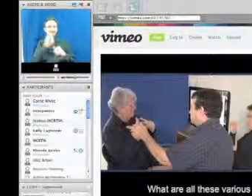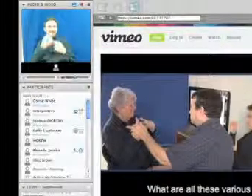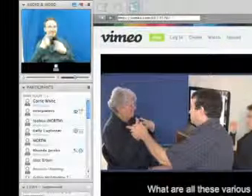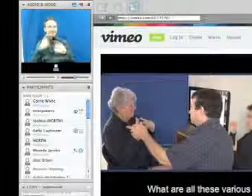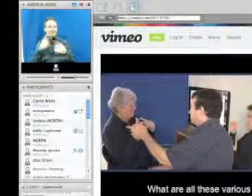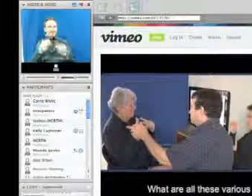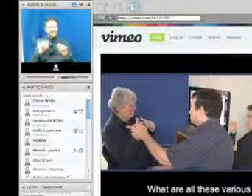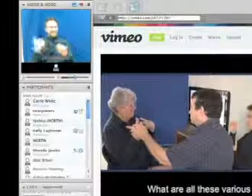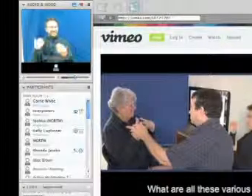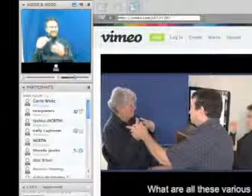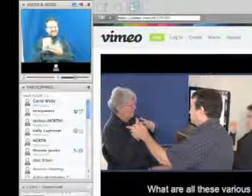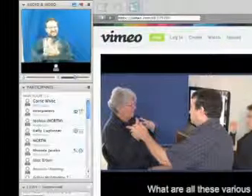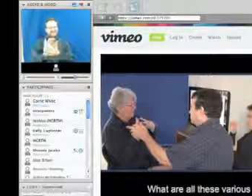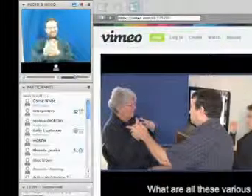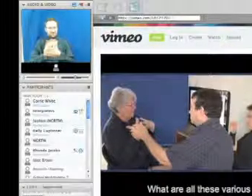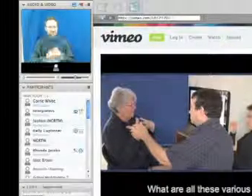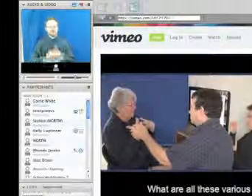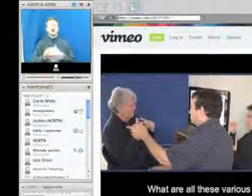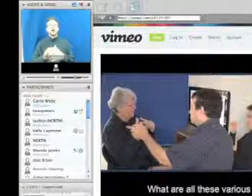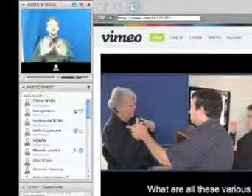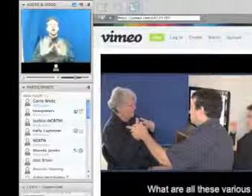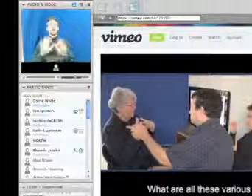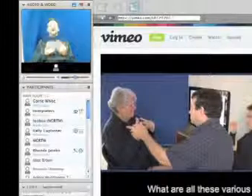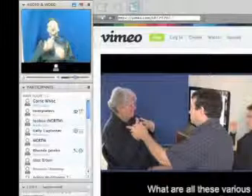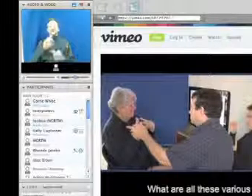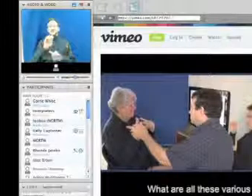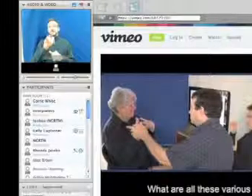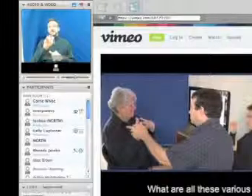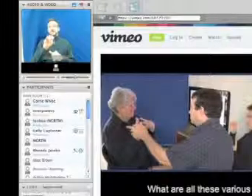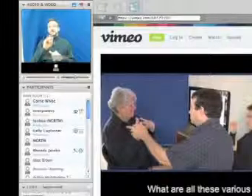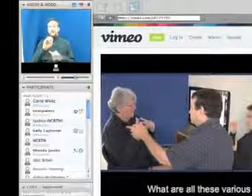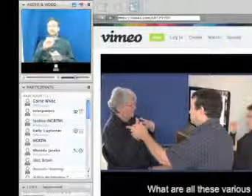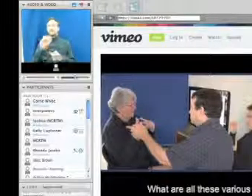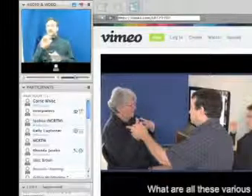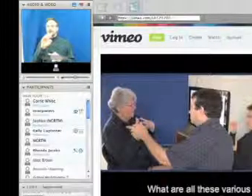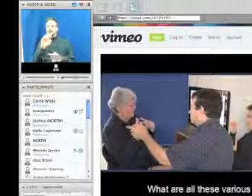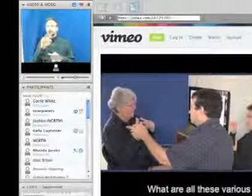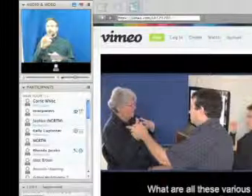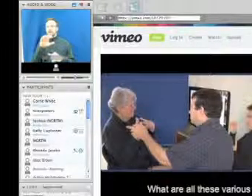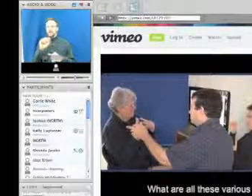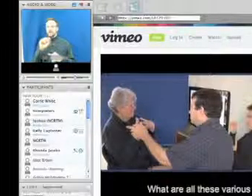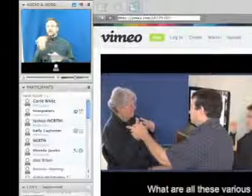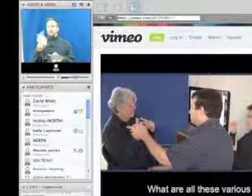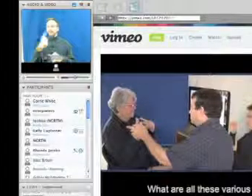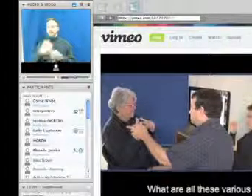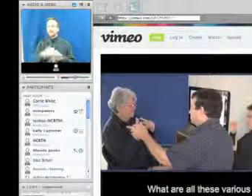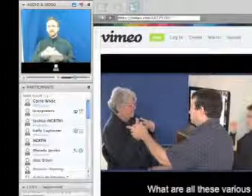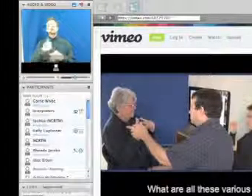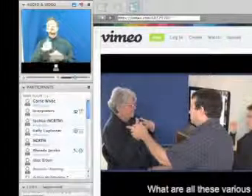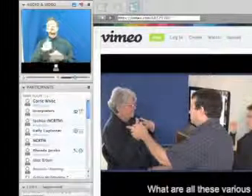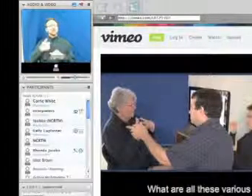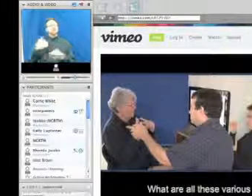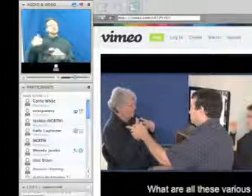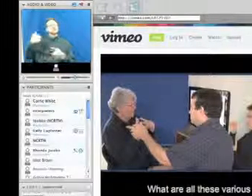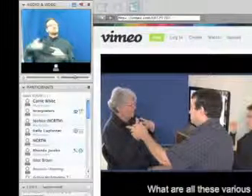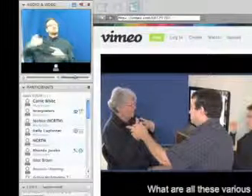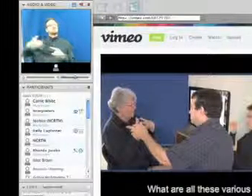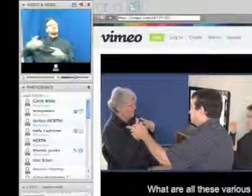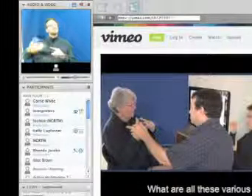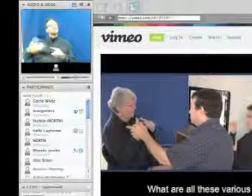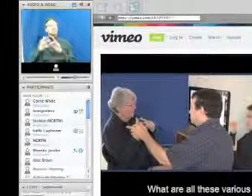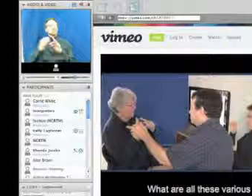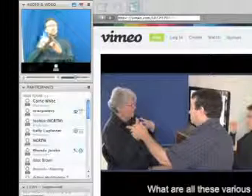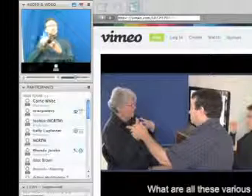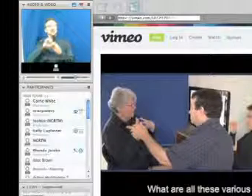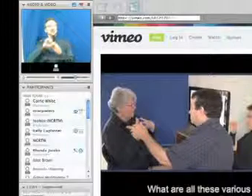And first, Debbie's asking, also wondering the same thing as Veronica, have often interpreted for a deaf-blind autistic person and didn't realize that the